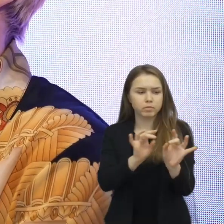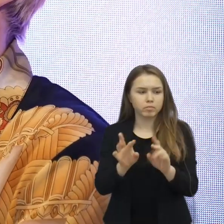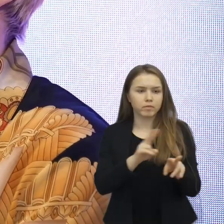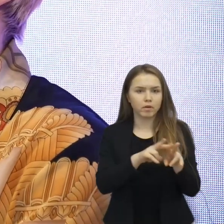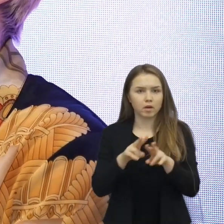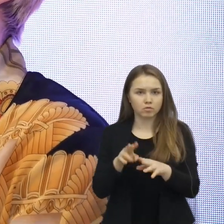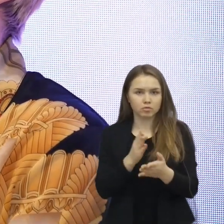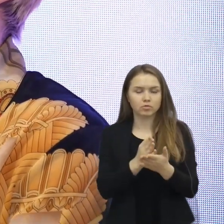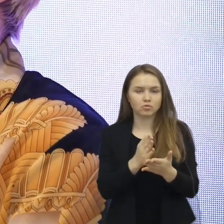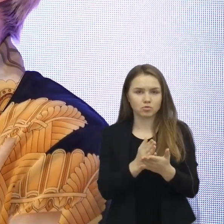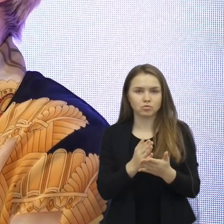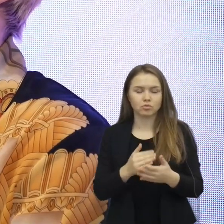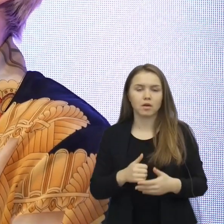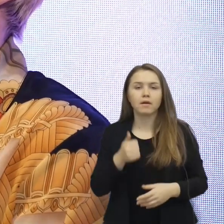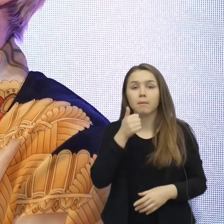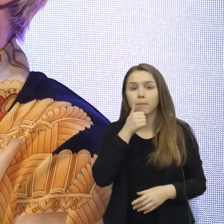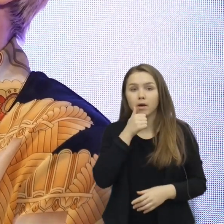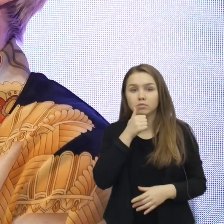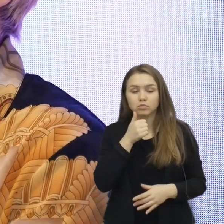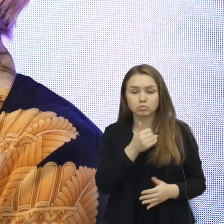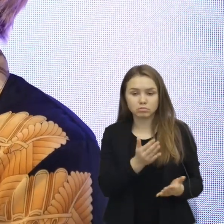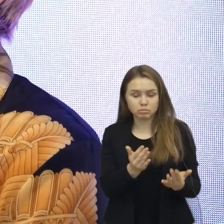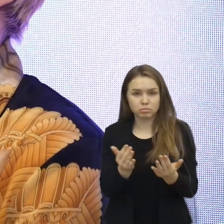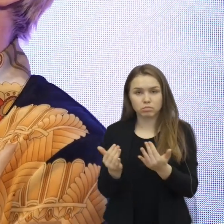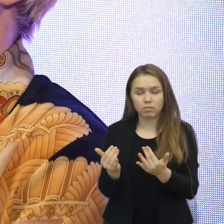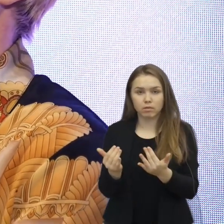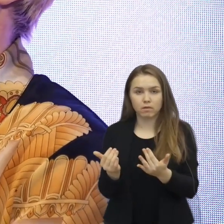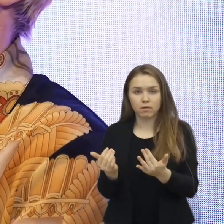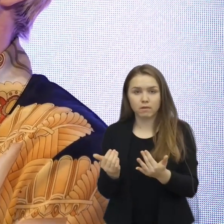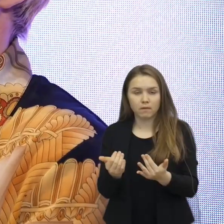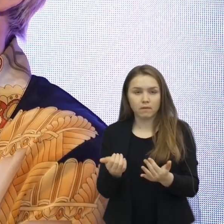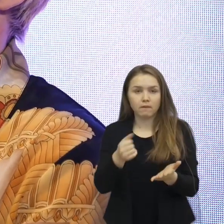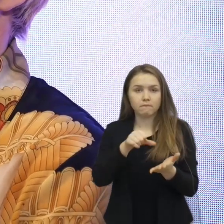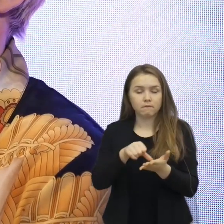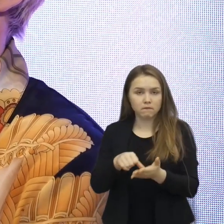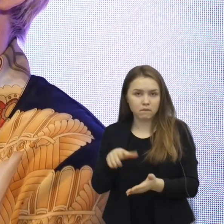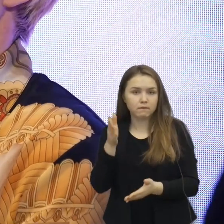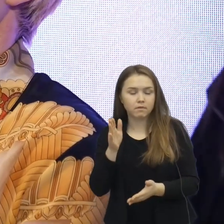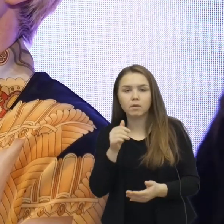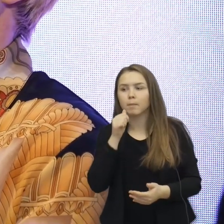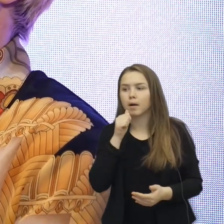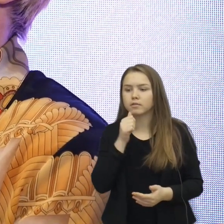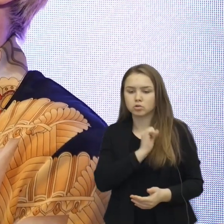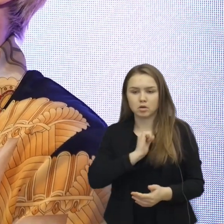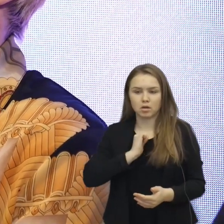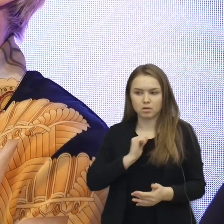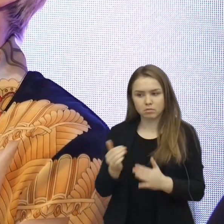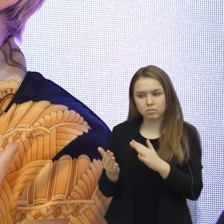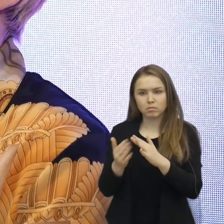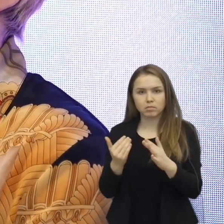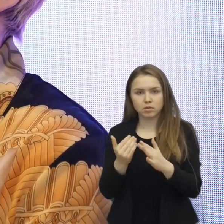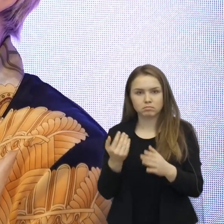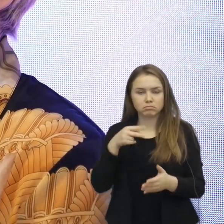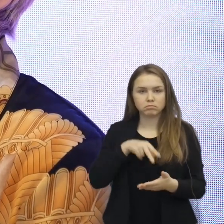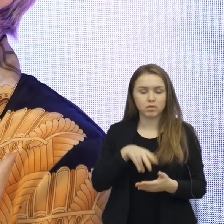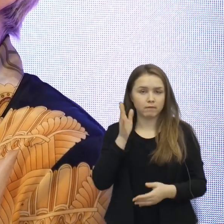subjects in media, it's always a doctor invited to speak about it, not a trans person. And because, for example,